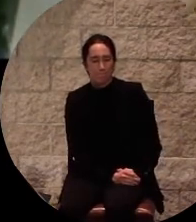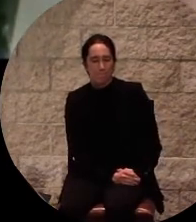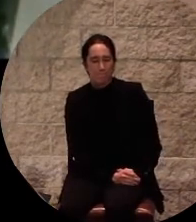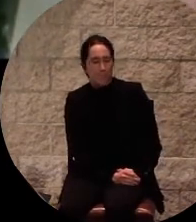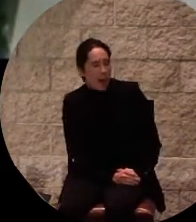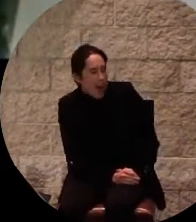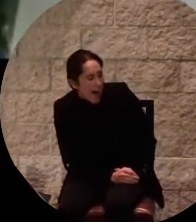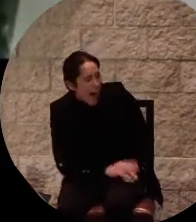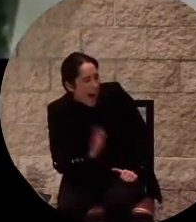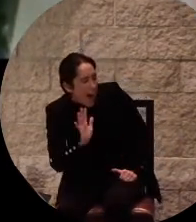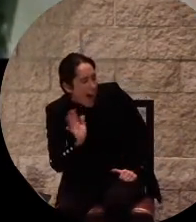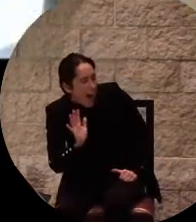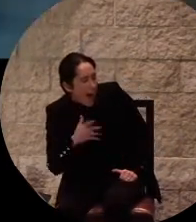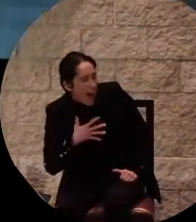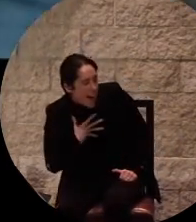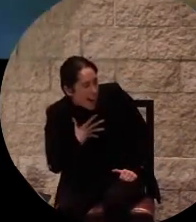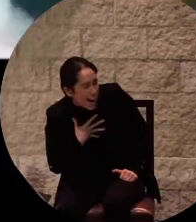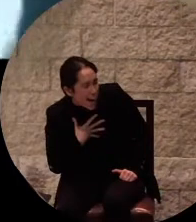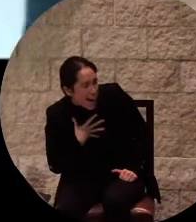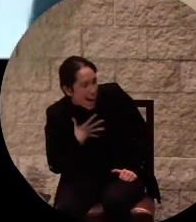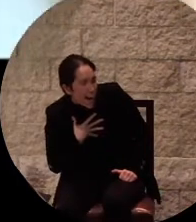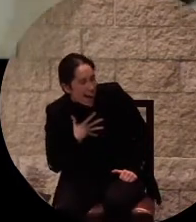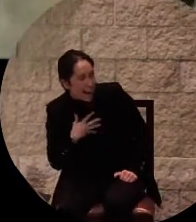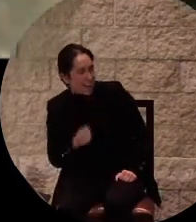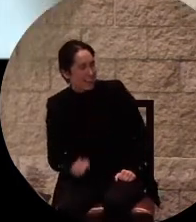Hey, who's joining the scene?